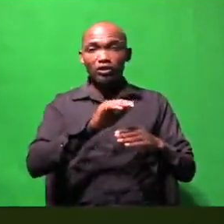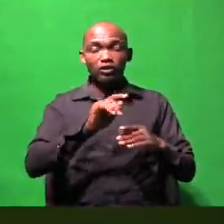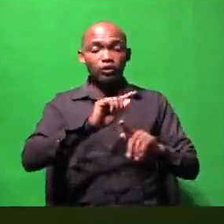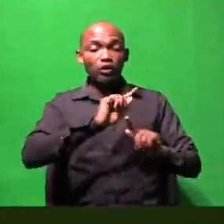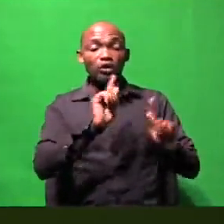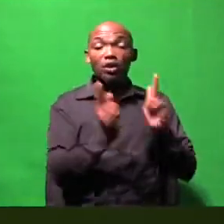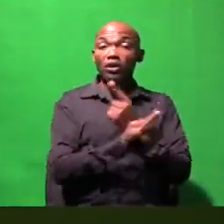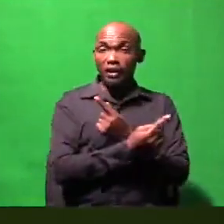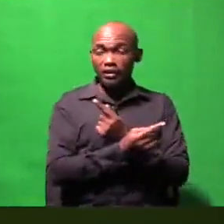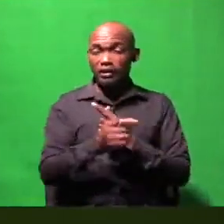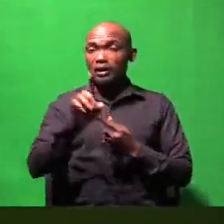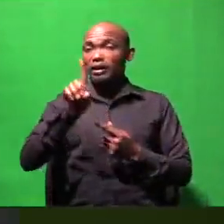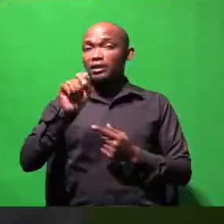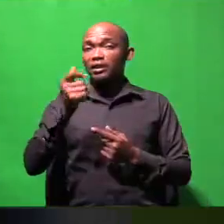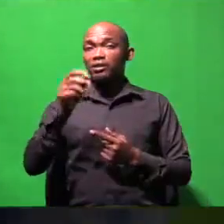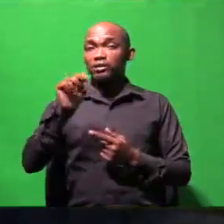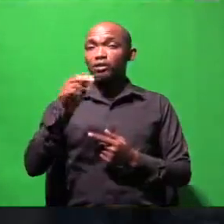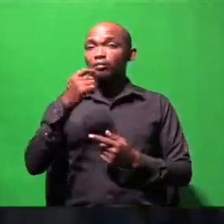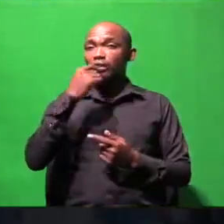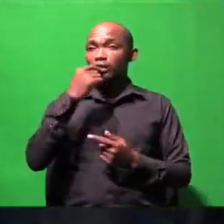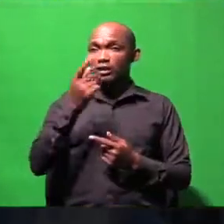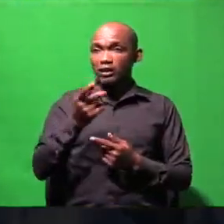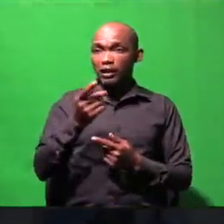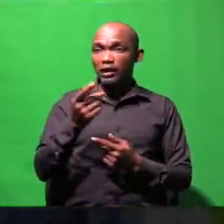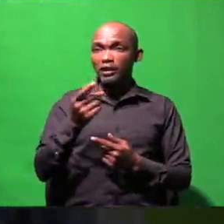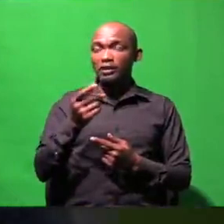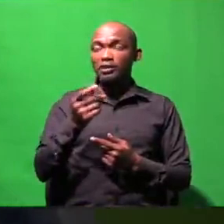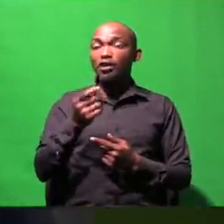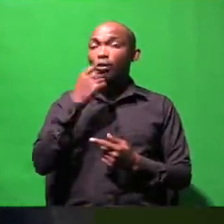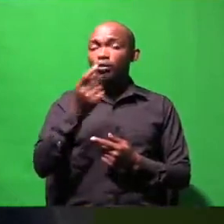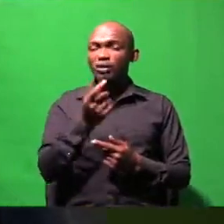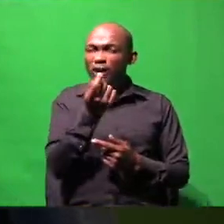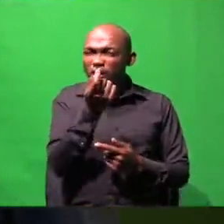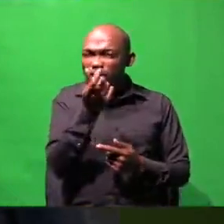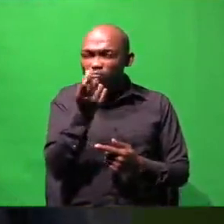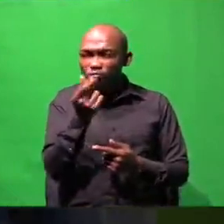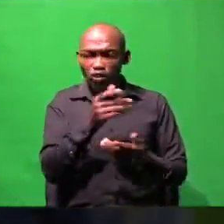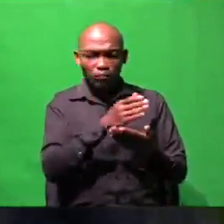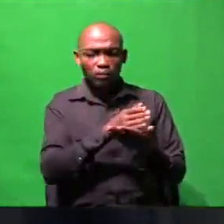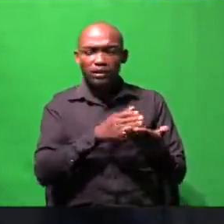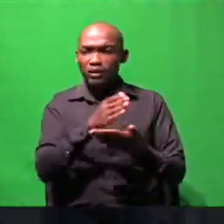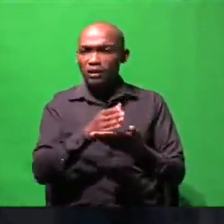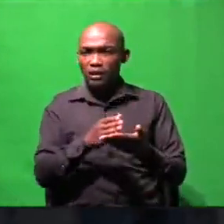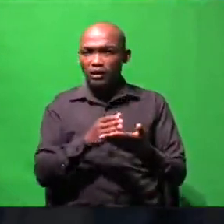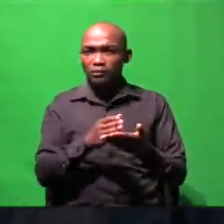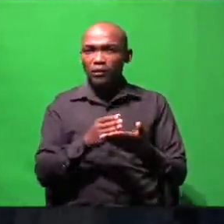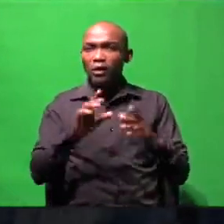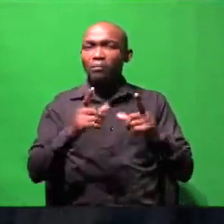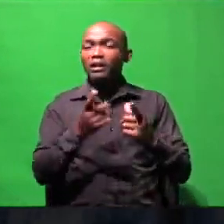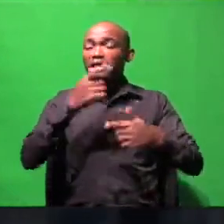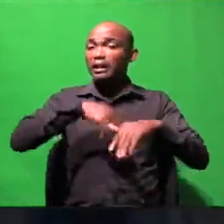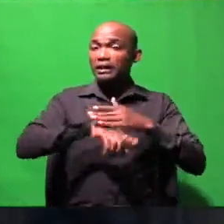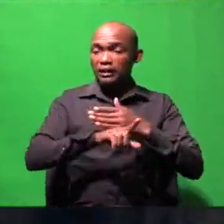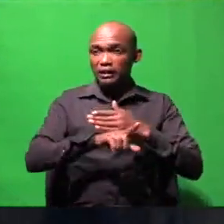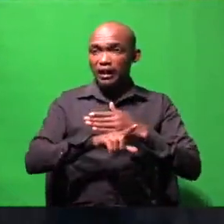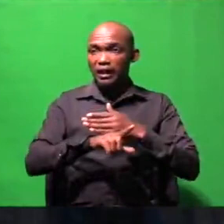small particle. Because when you say small particle, whereby inside that small particle